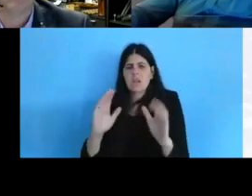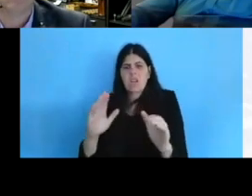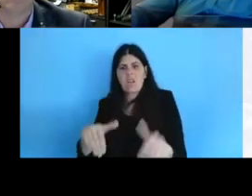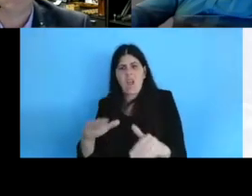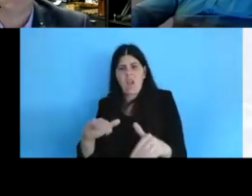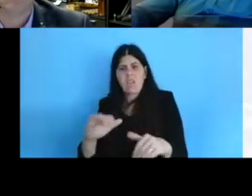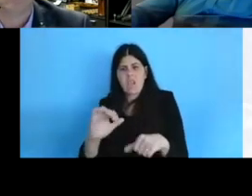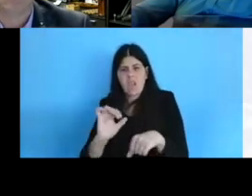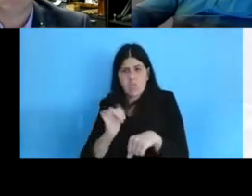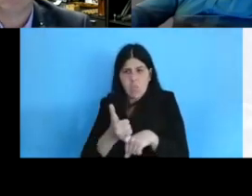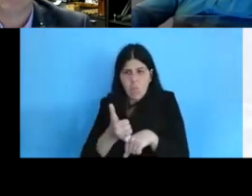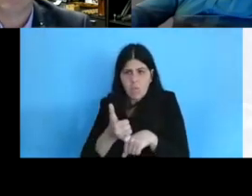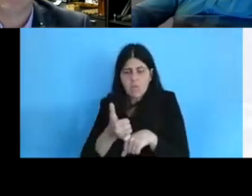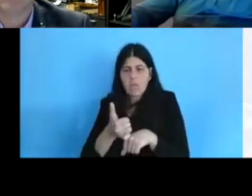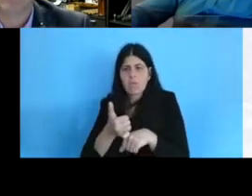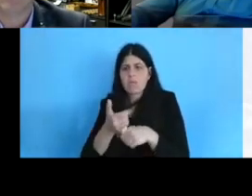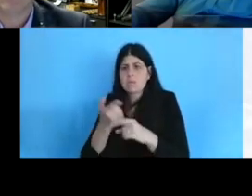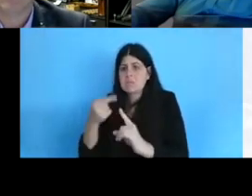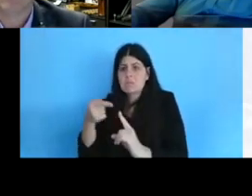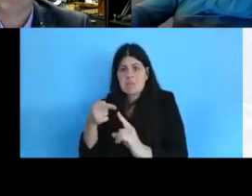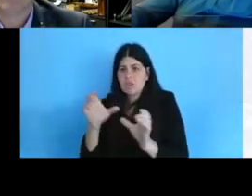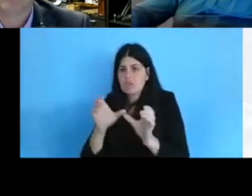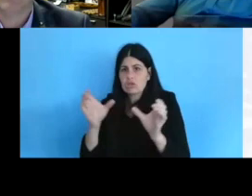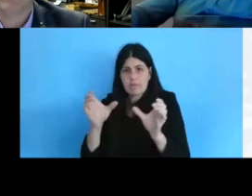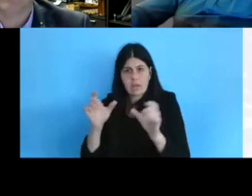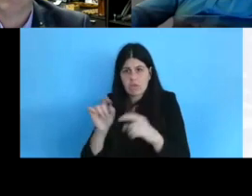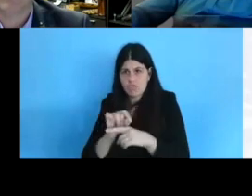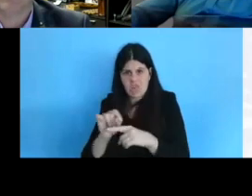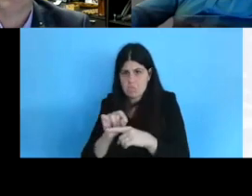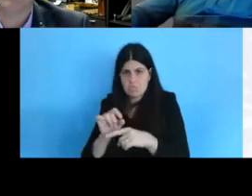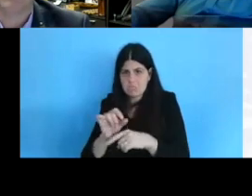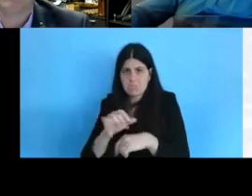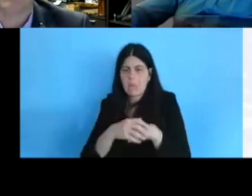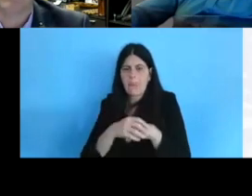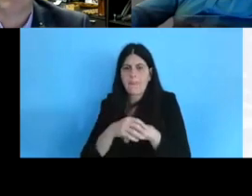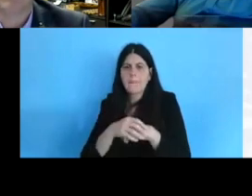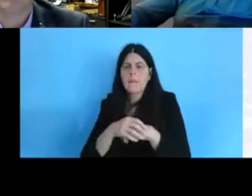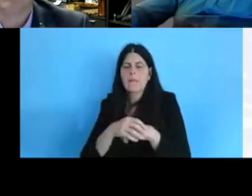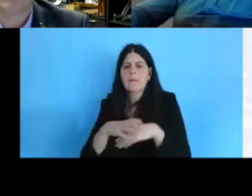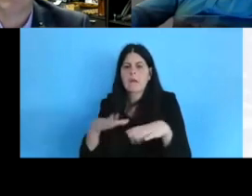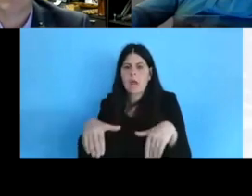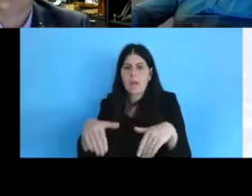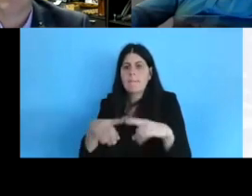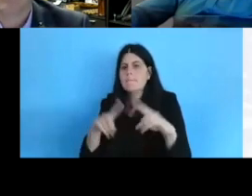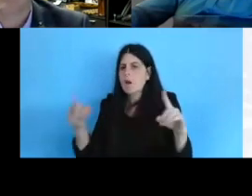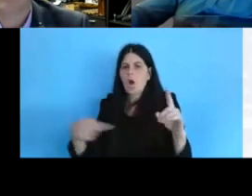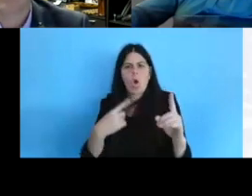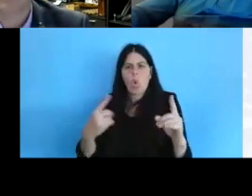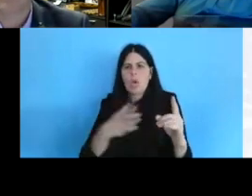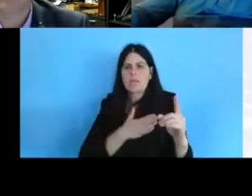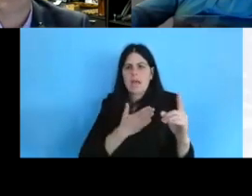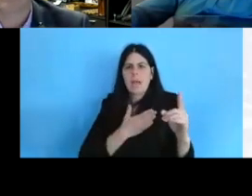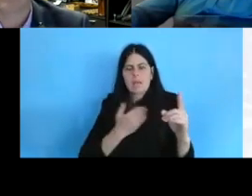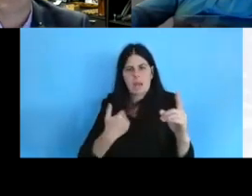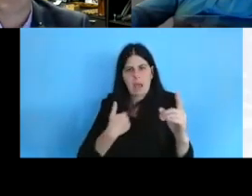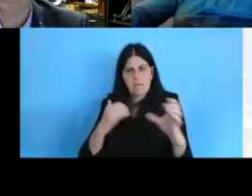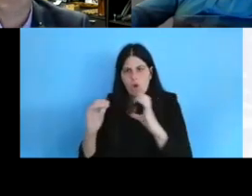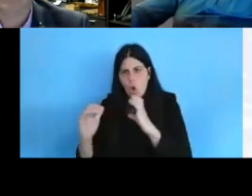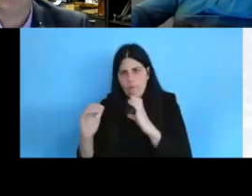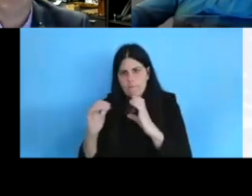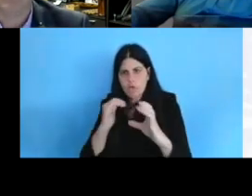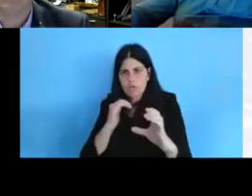of specific certificate training or anything like that, but we're always happy to have conversations